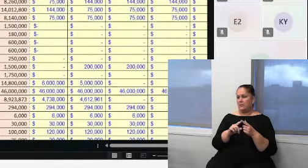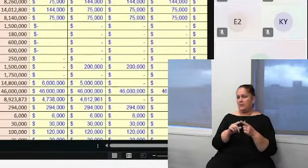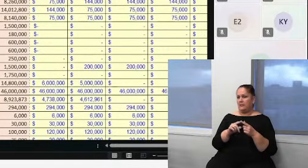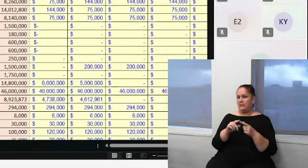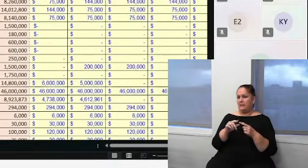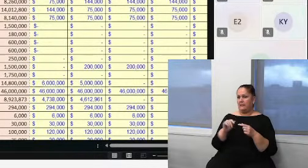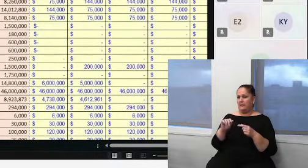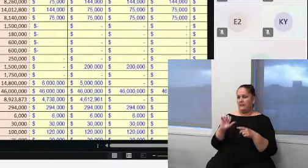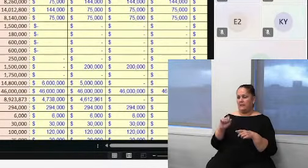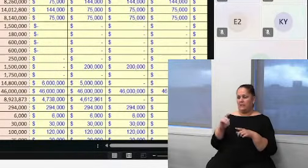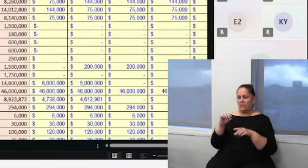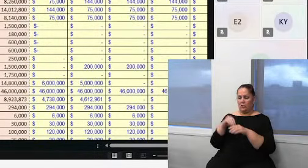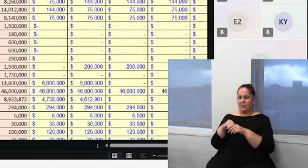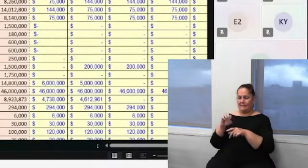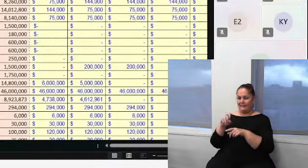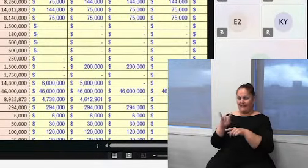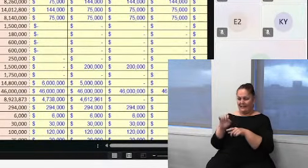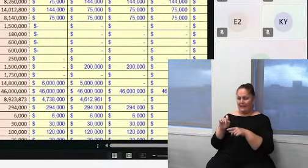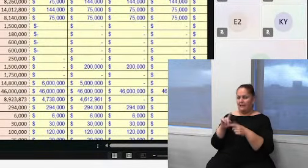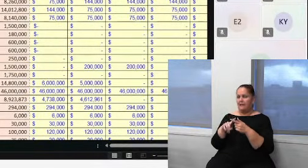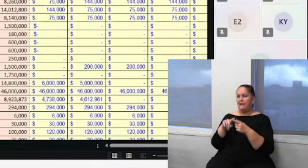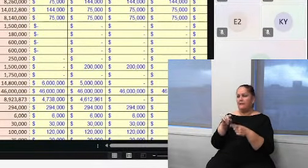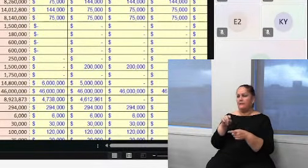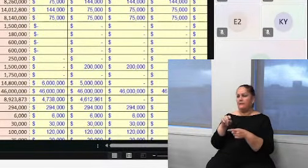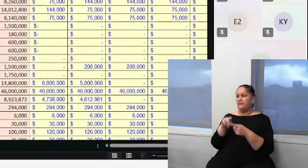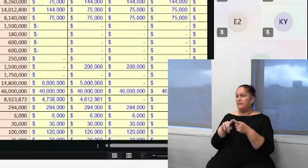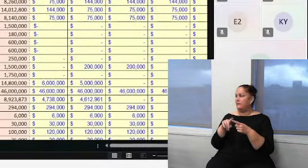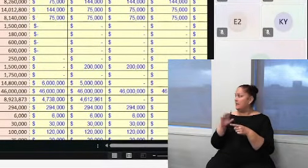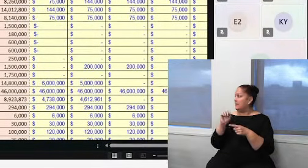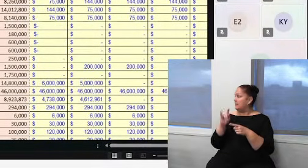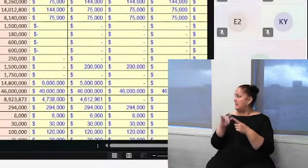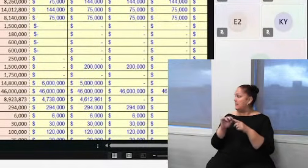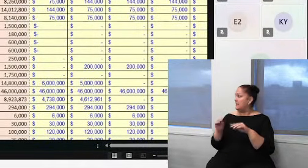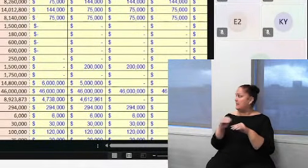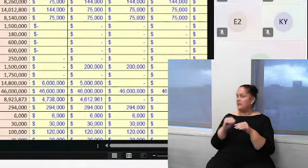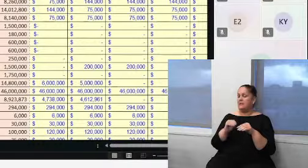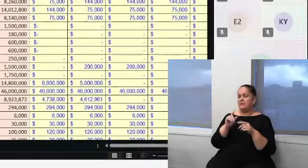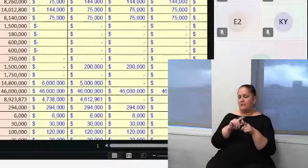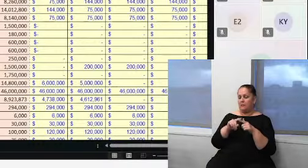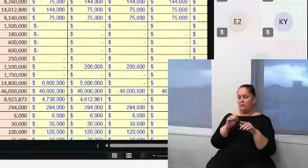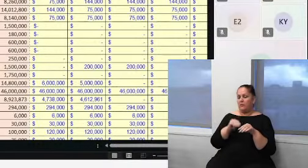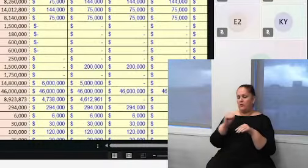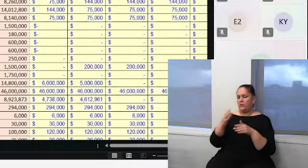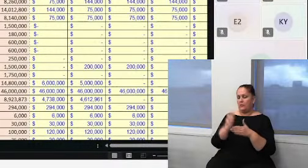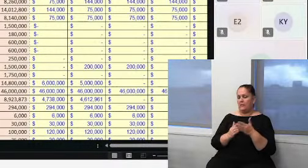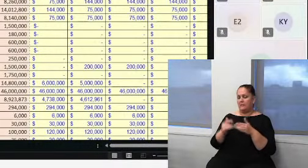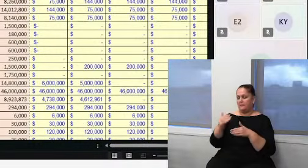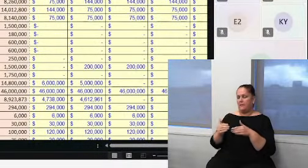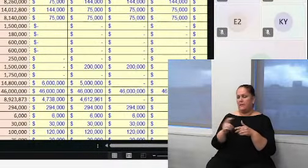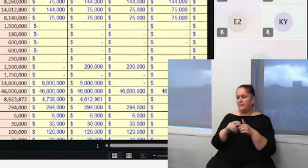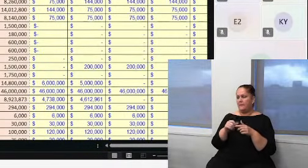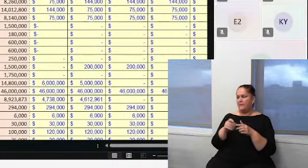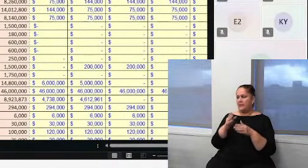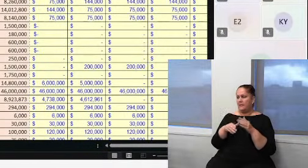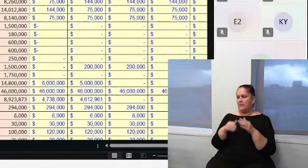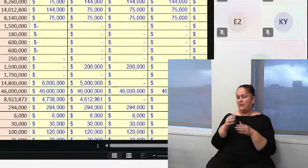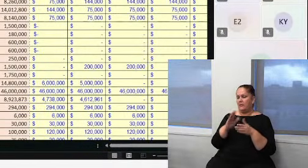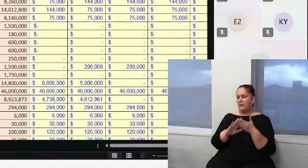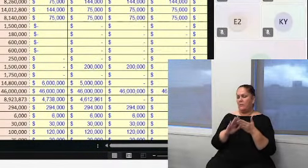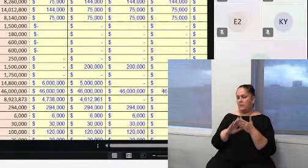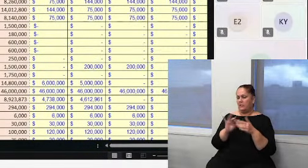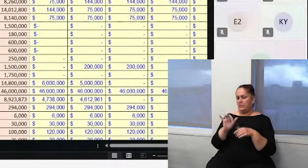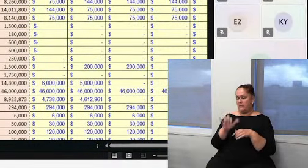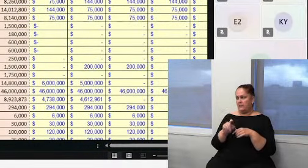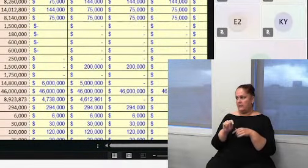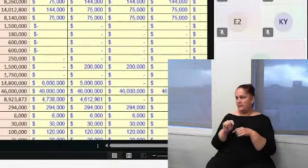the assets are on site. We are doing the loading. There's a site acceptance test. We're moving into the next phase, which is to start defining the